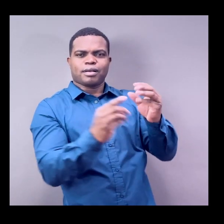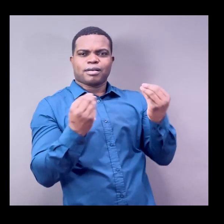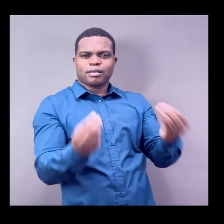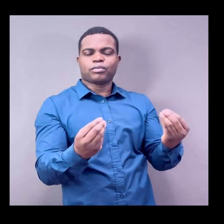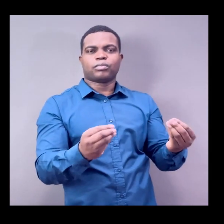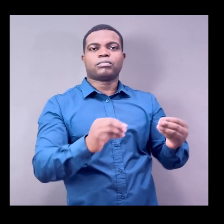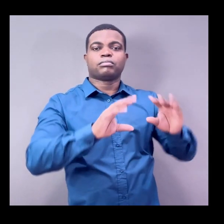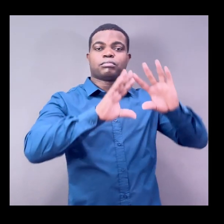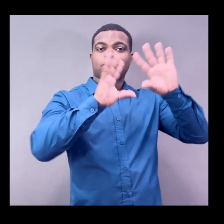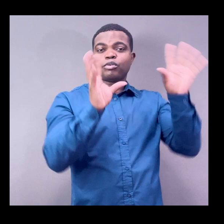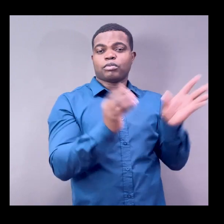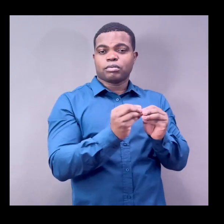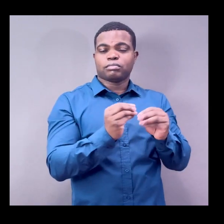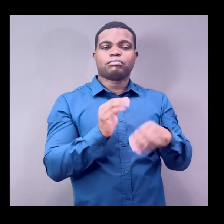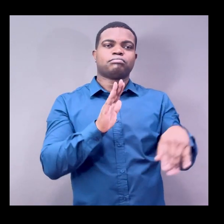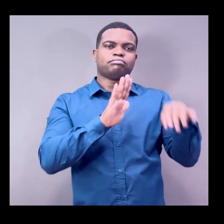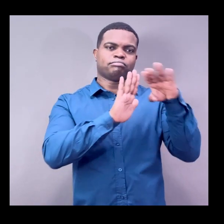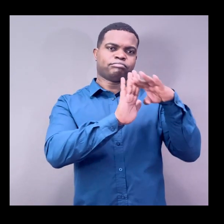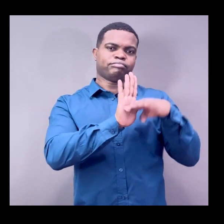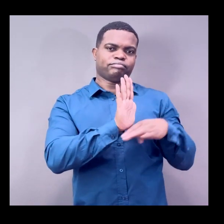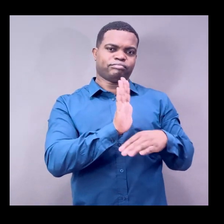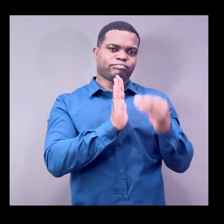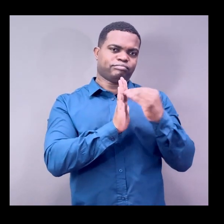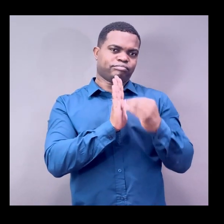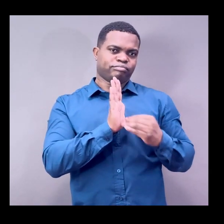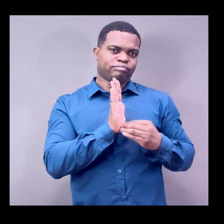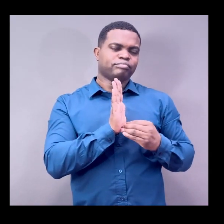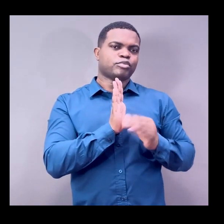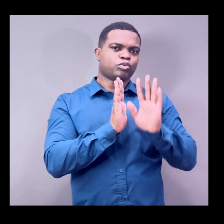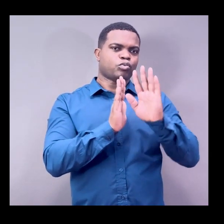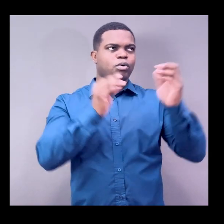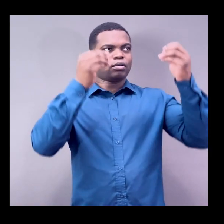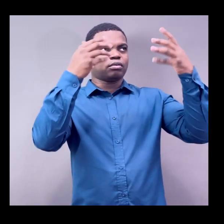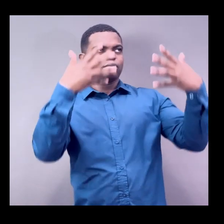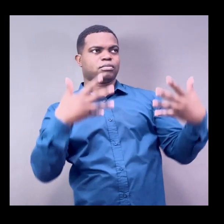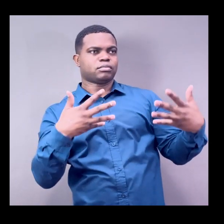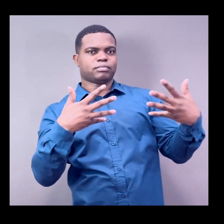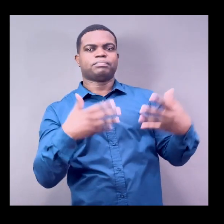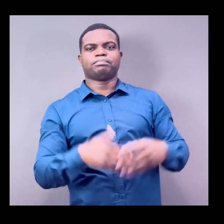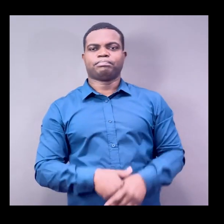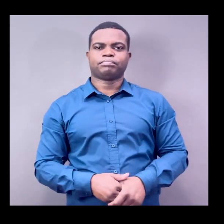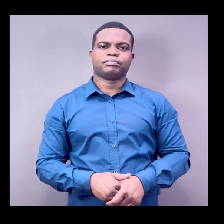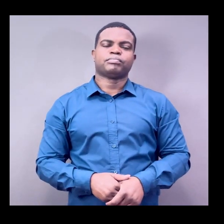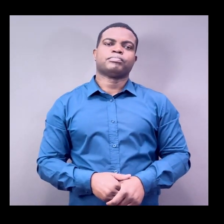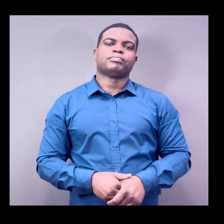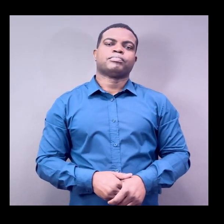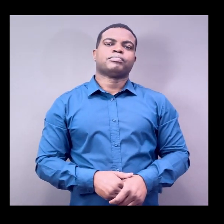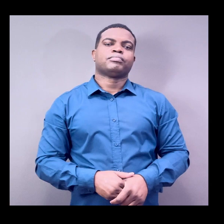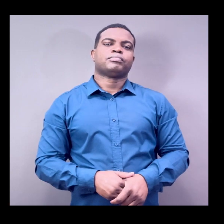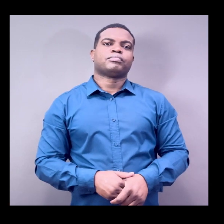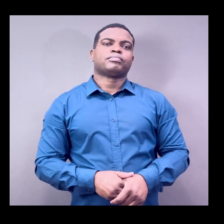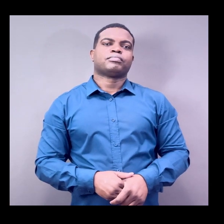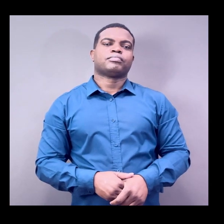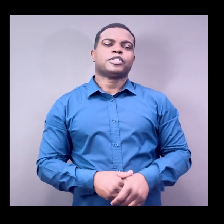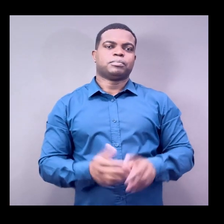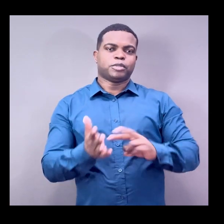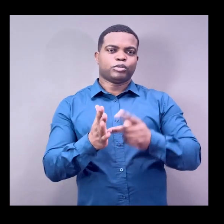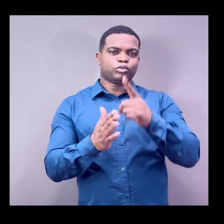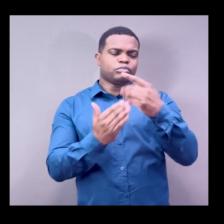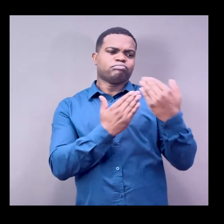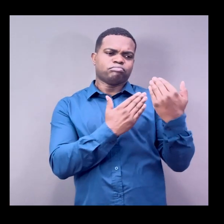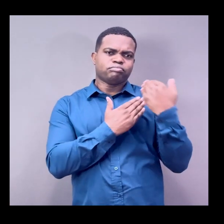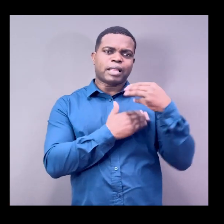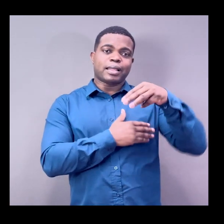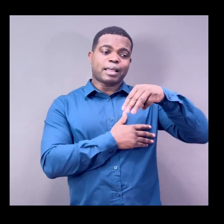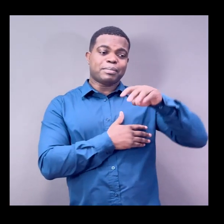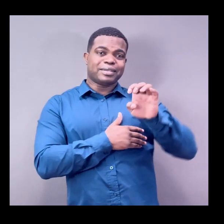engagement and after. So these are what will form your indicators. So you are going to be, designing a monitoring